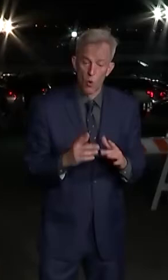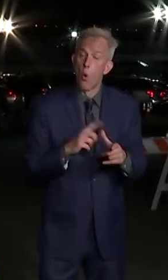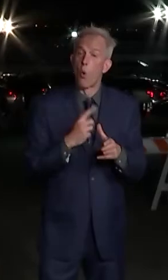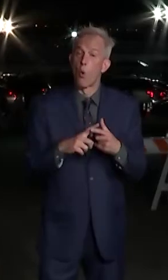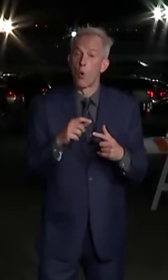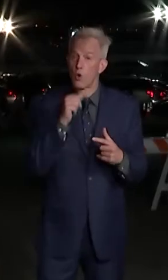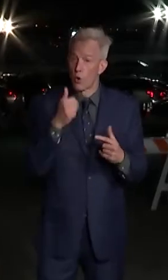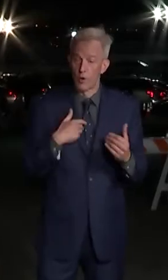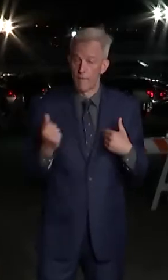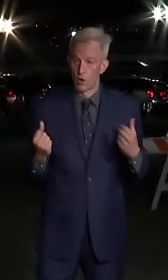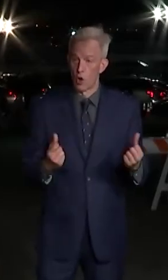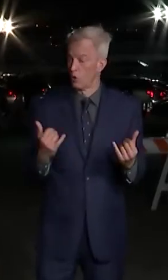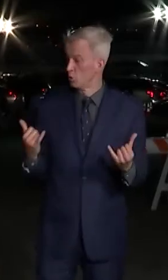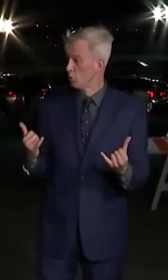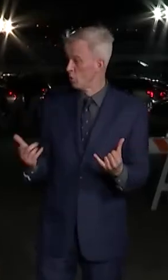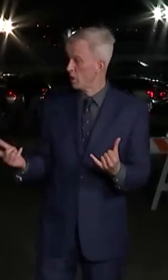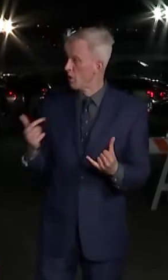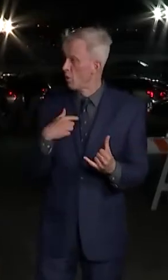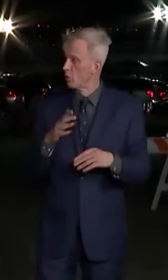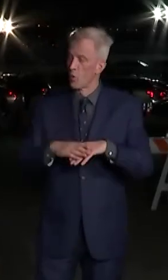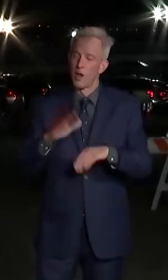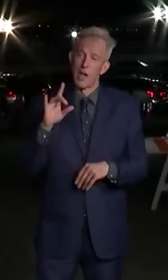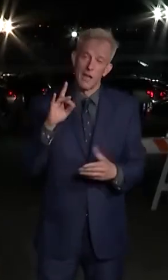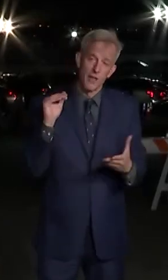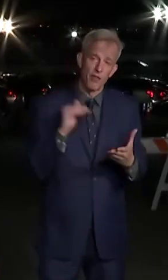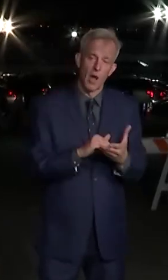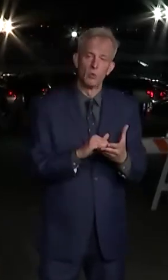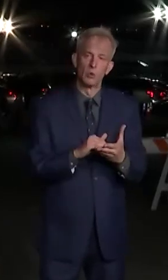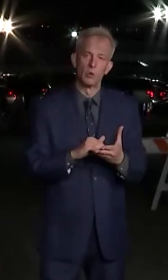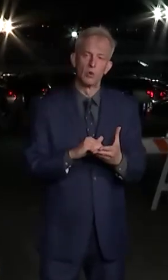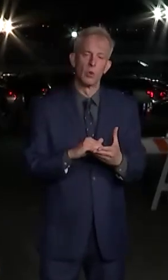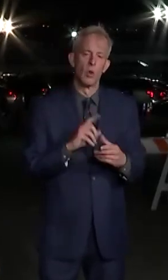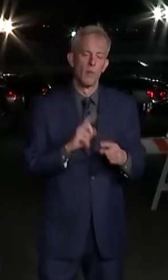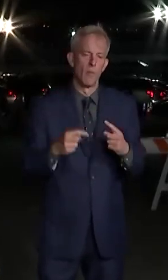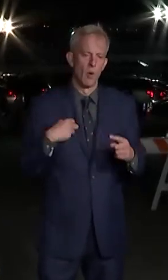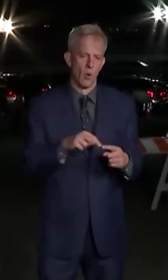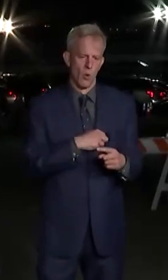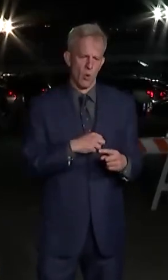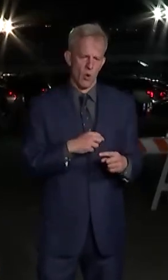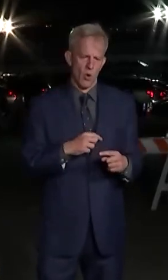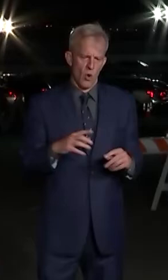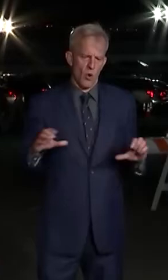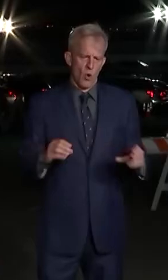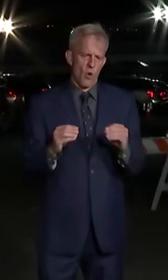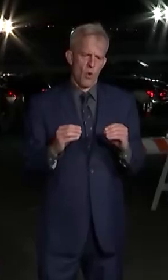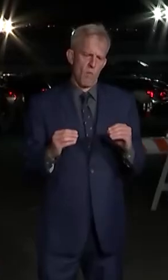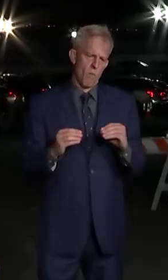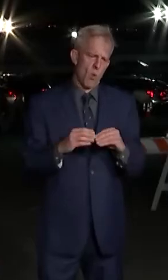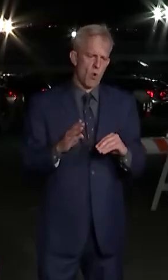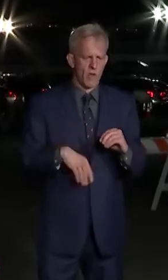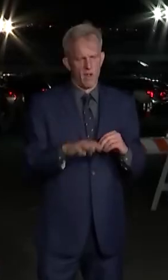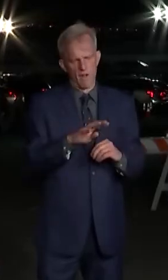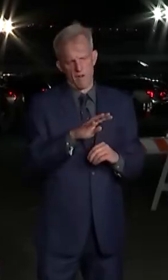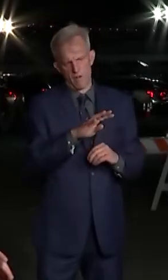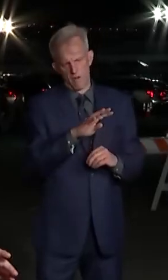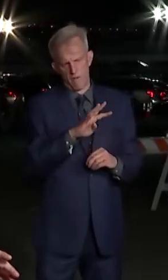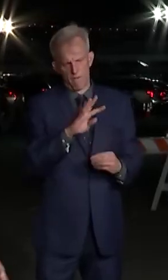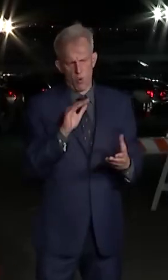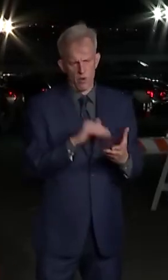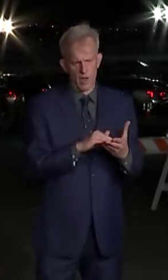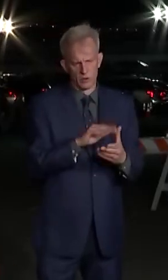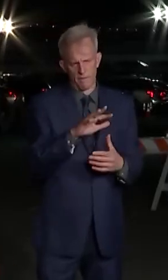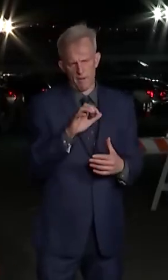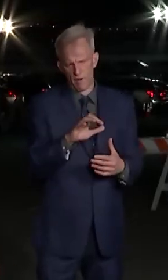a place where tonight we'll do probably over 8,000, but we're doing more than about 4,500 to 5,500 a day just through